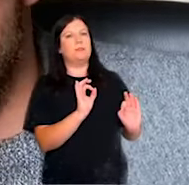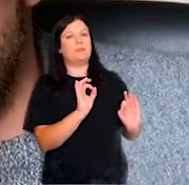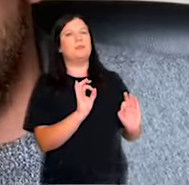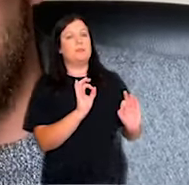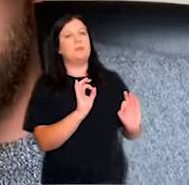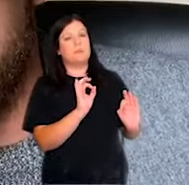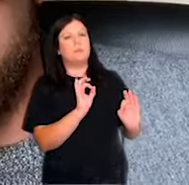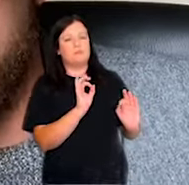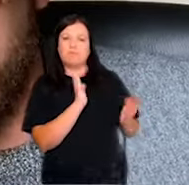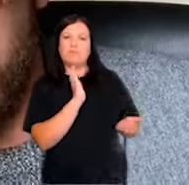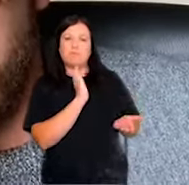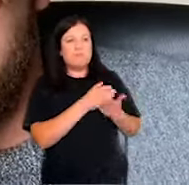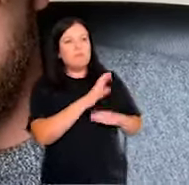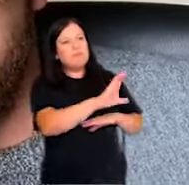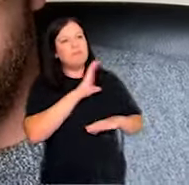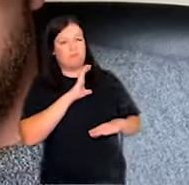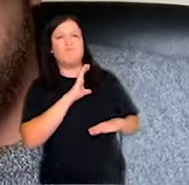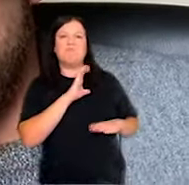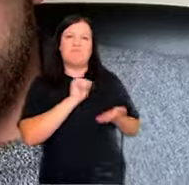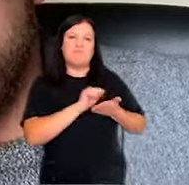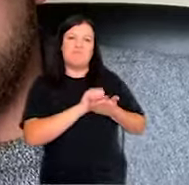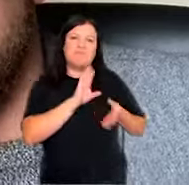I'm definitely in.